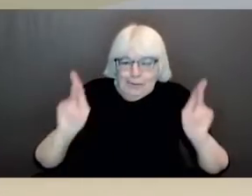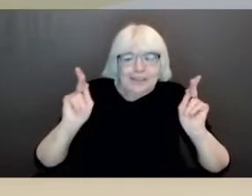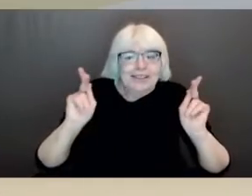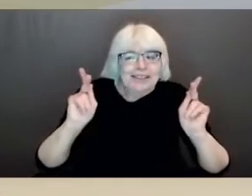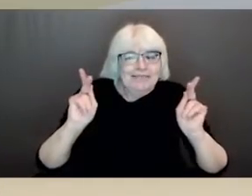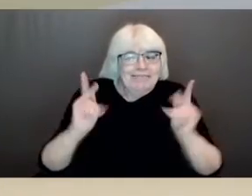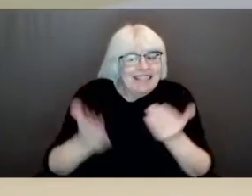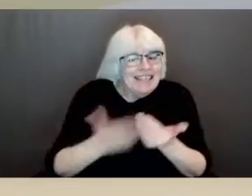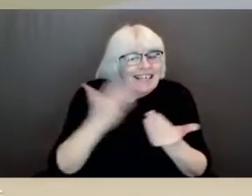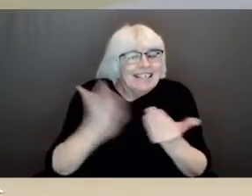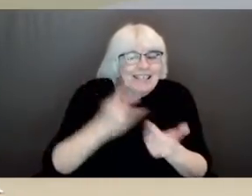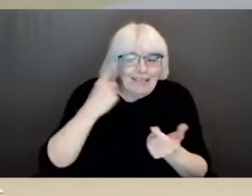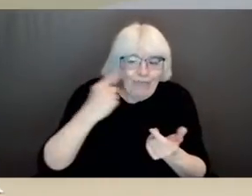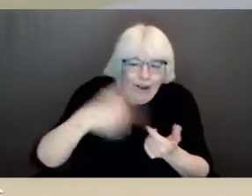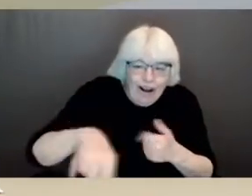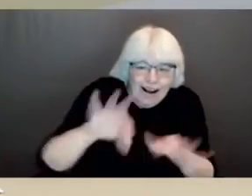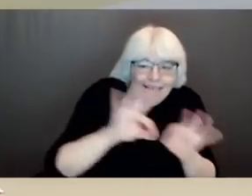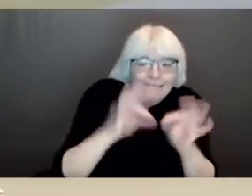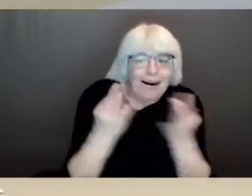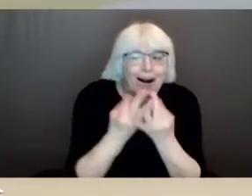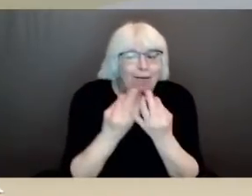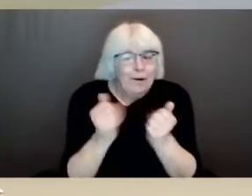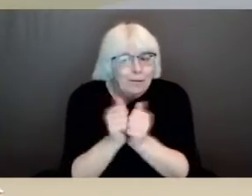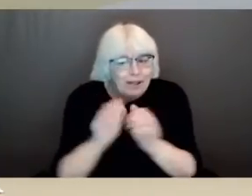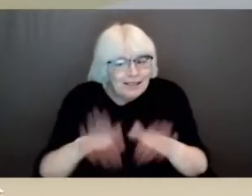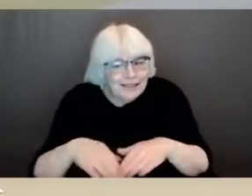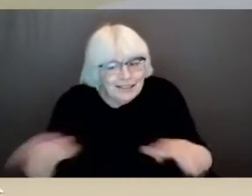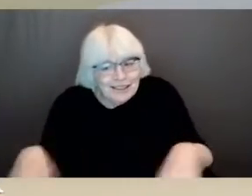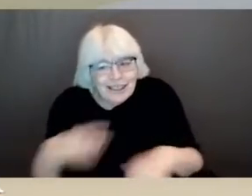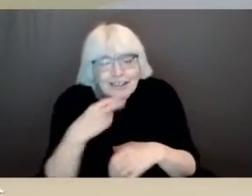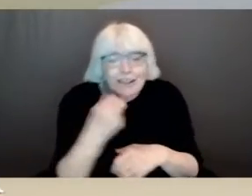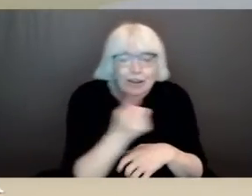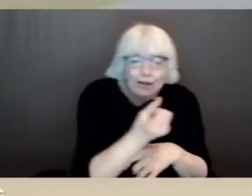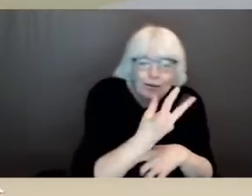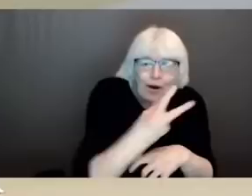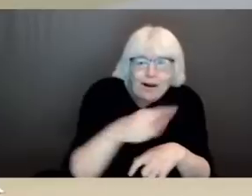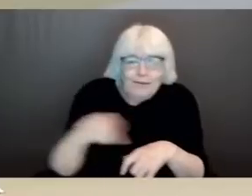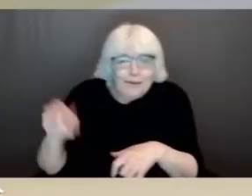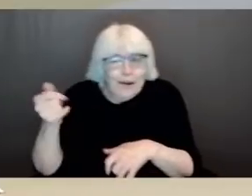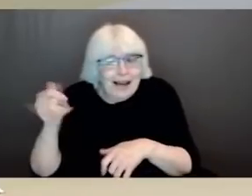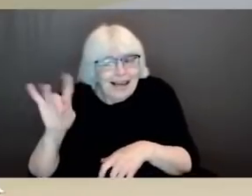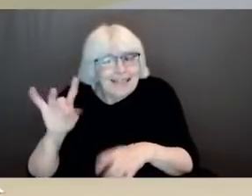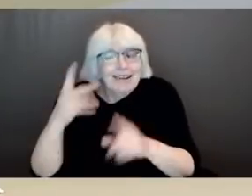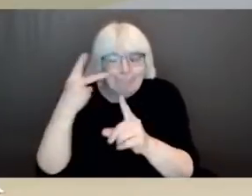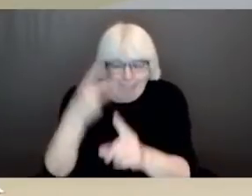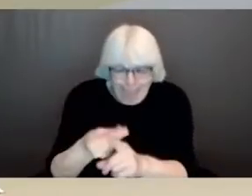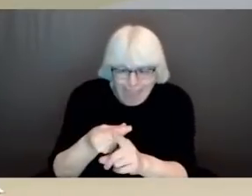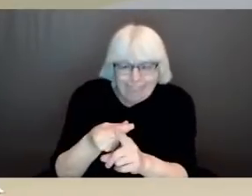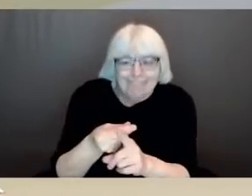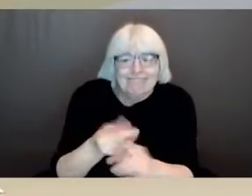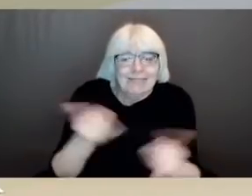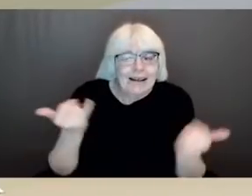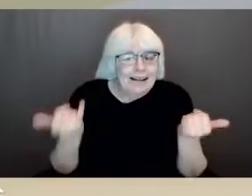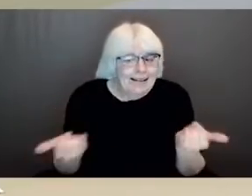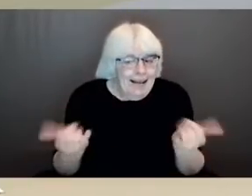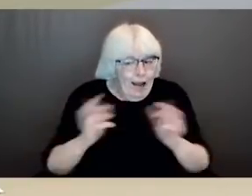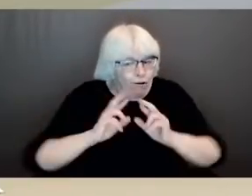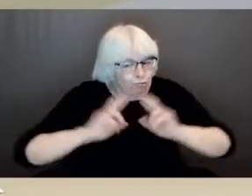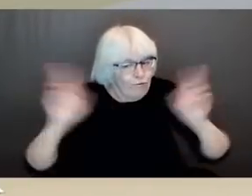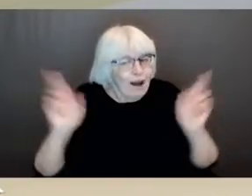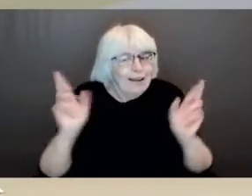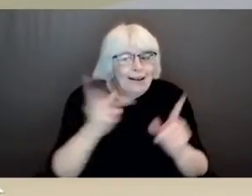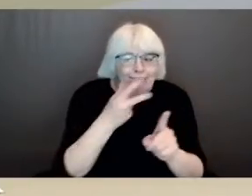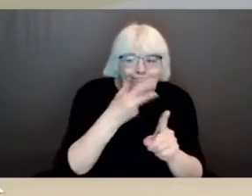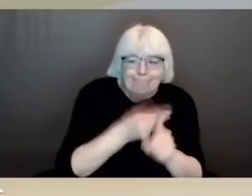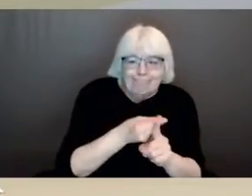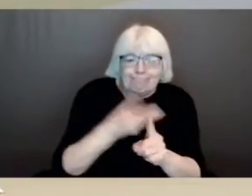children between the ages of 12 and 18 to access the COVID-19 vaccine. They can now get immunized at one of the many partner pharmacies across